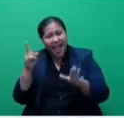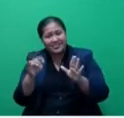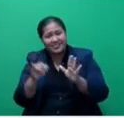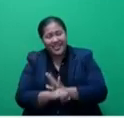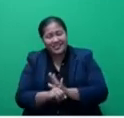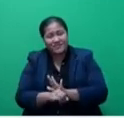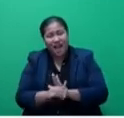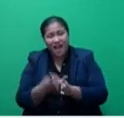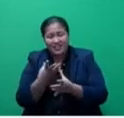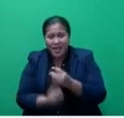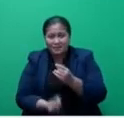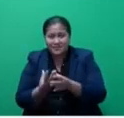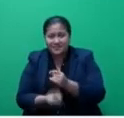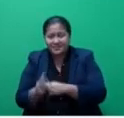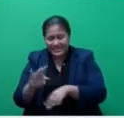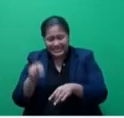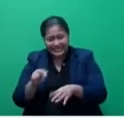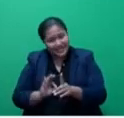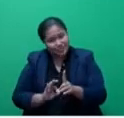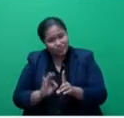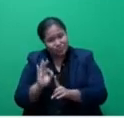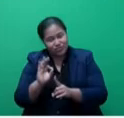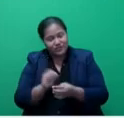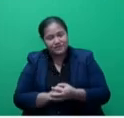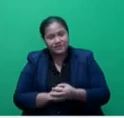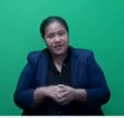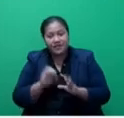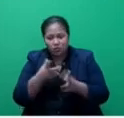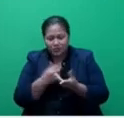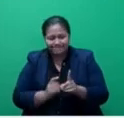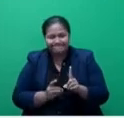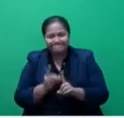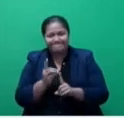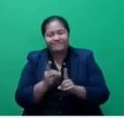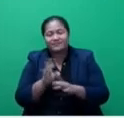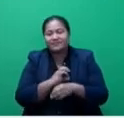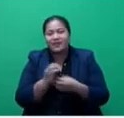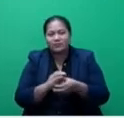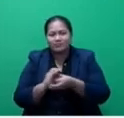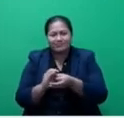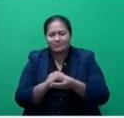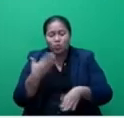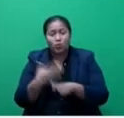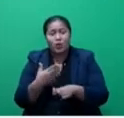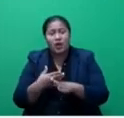And I have joined the former Honourable Leader of Opposition in offering our friendship and cooperation across the aisle to work on the